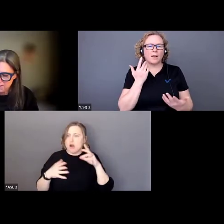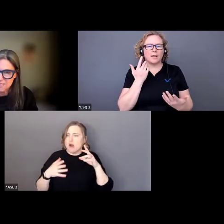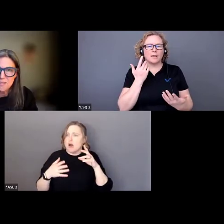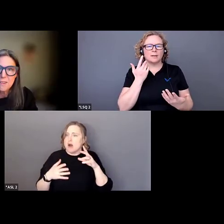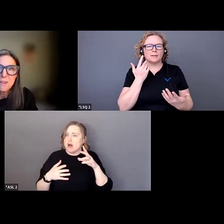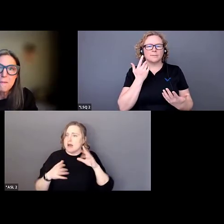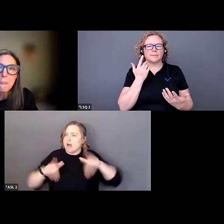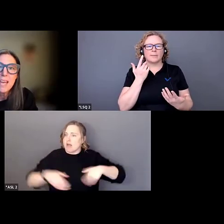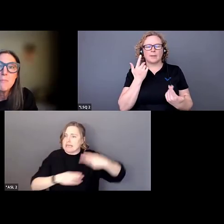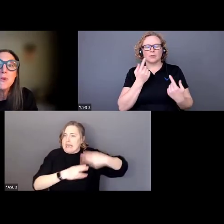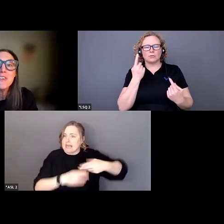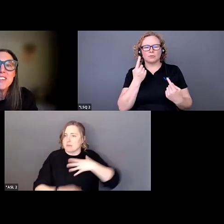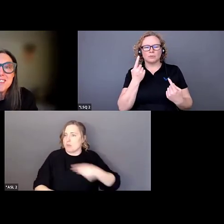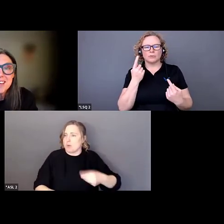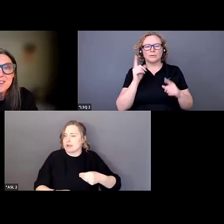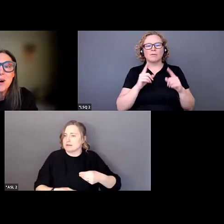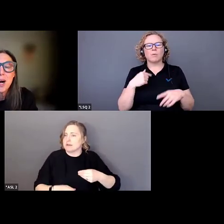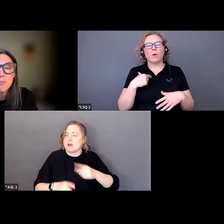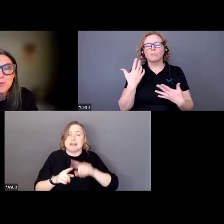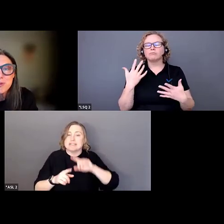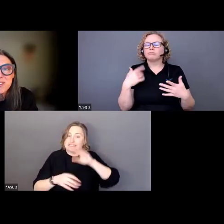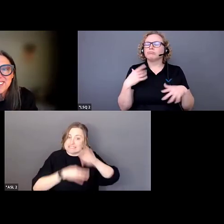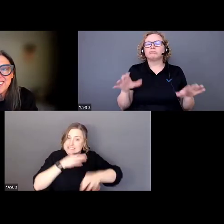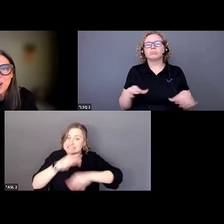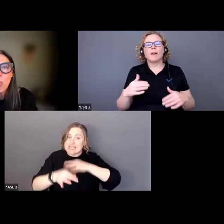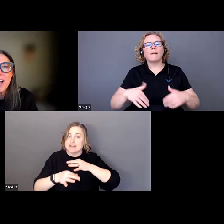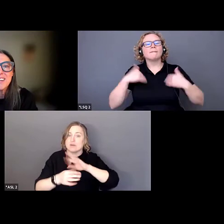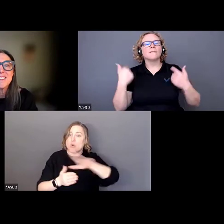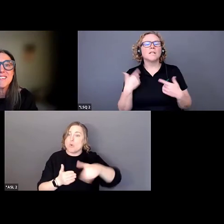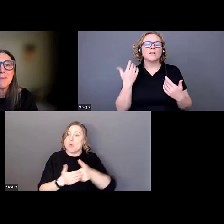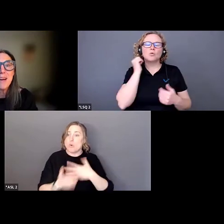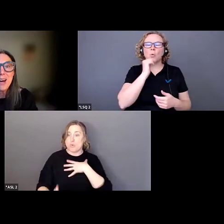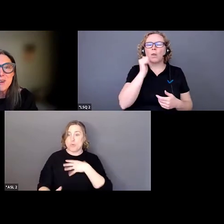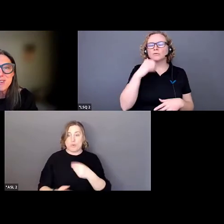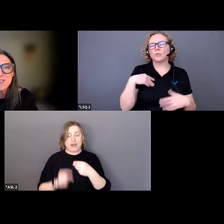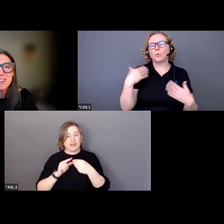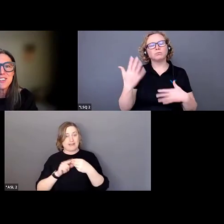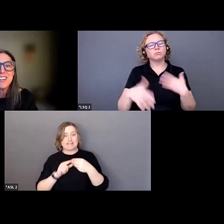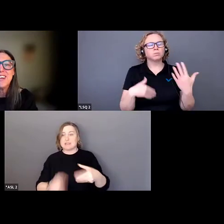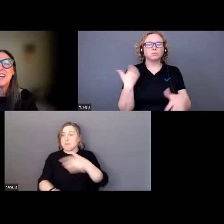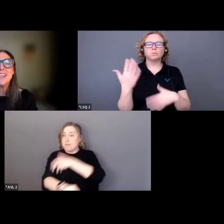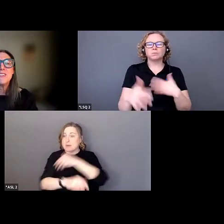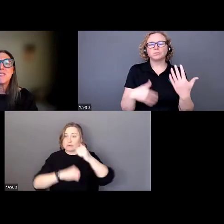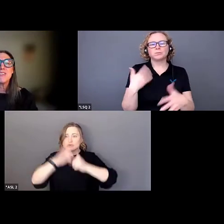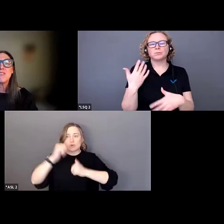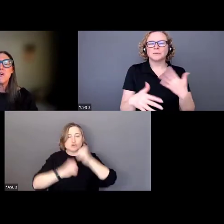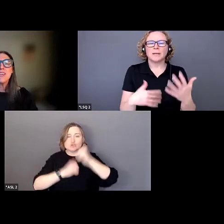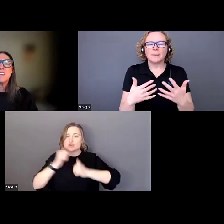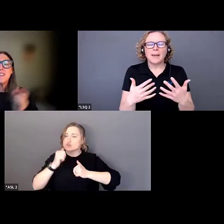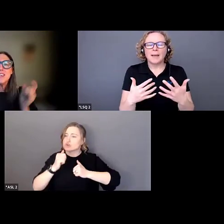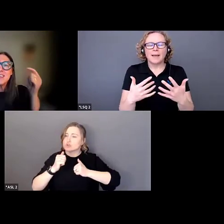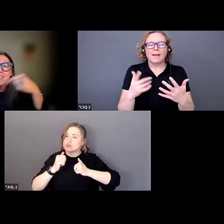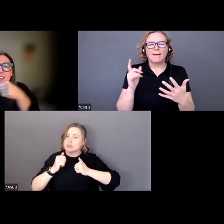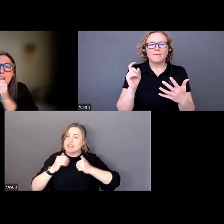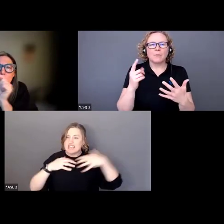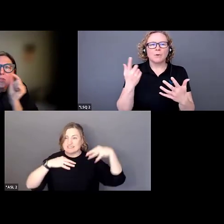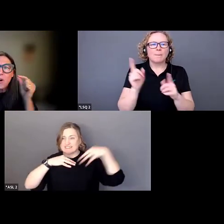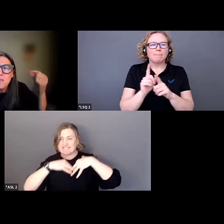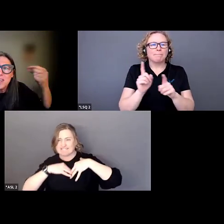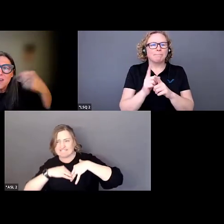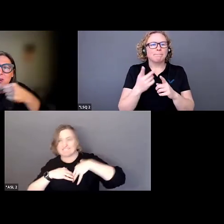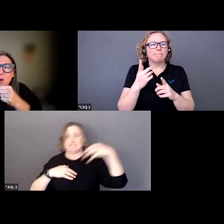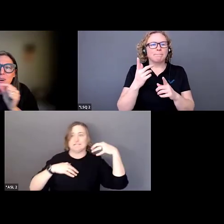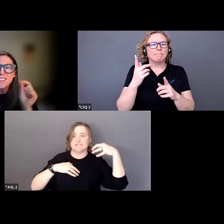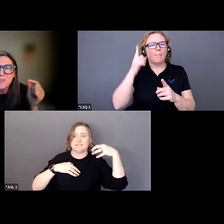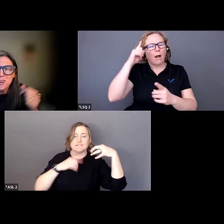naming whiteness, and move instead to uprooting whiteness as a power structure that intersects so insidiously with